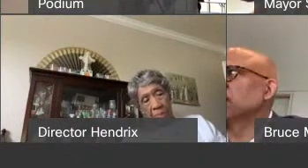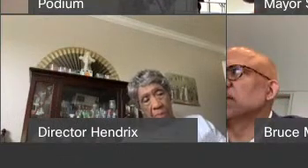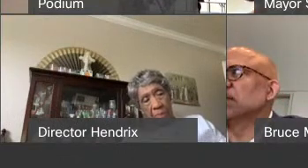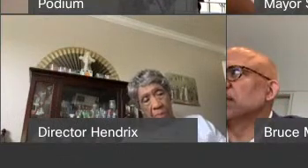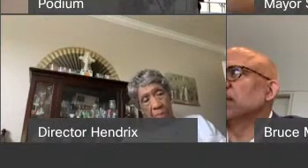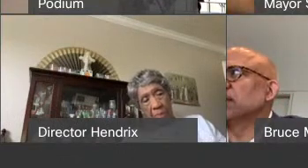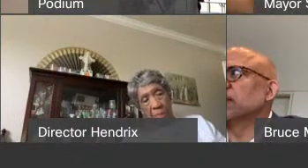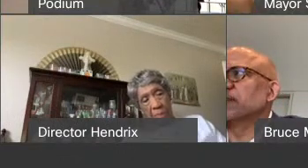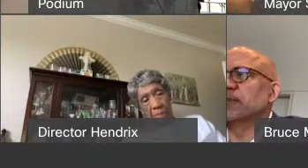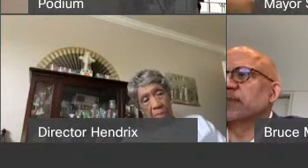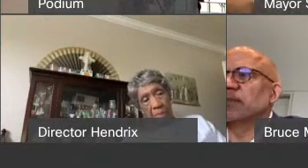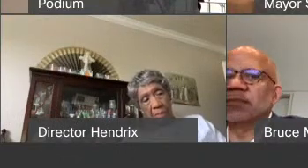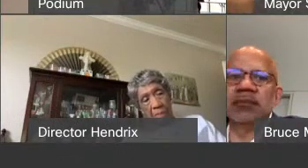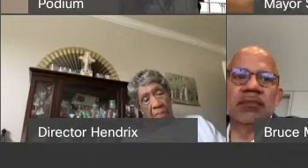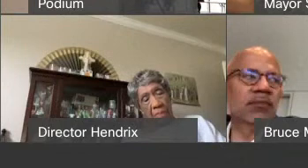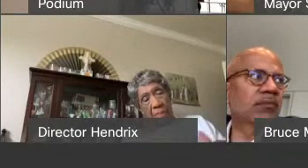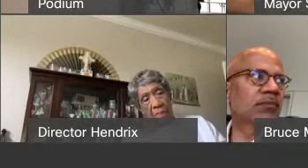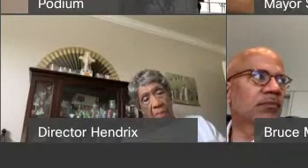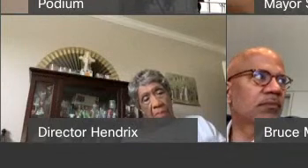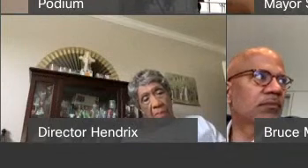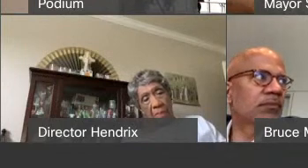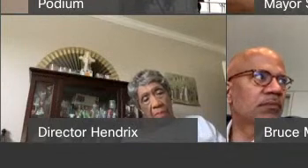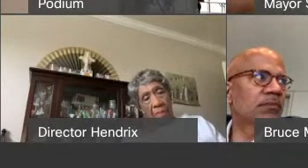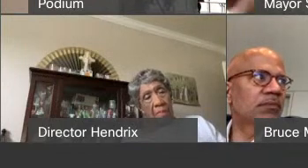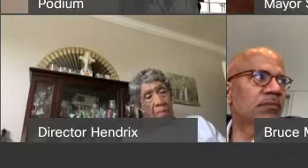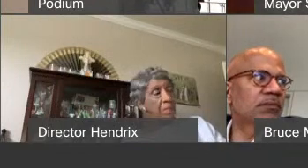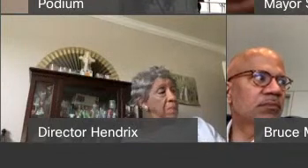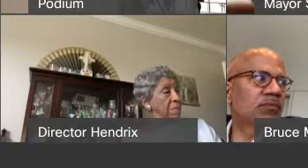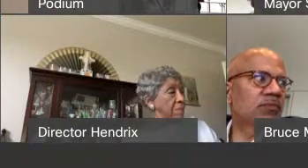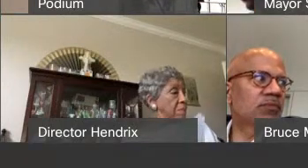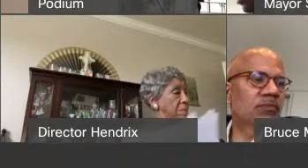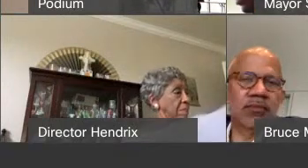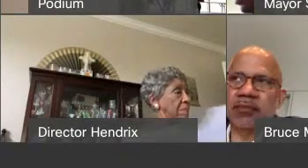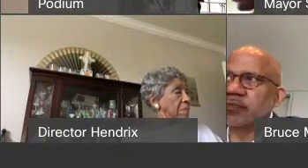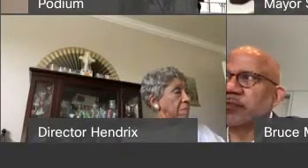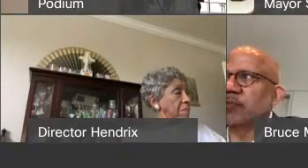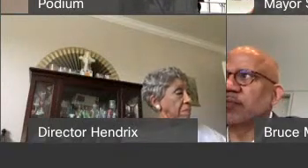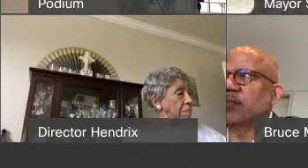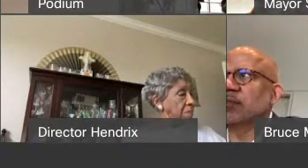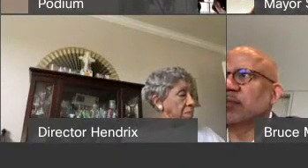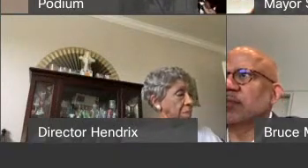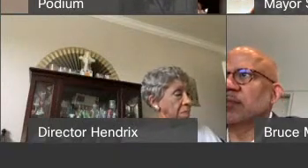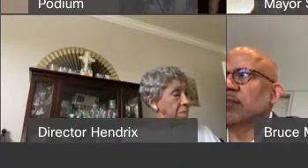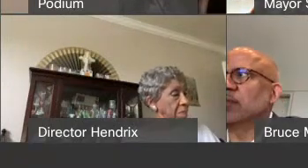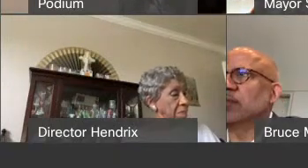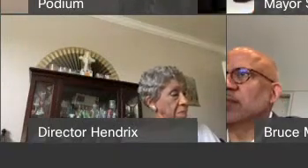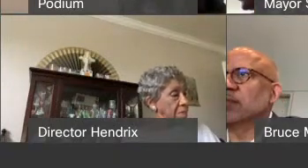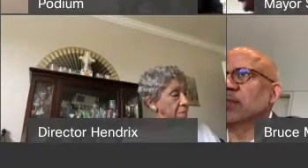6. I believe that deals with one of our franchise fees. It'd be 3.